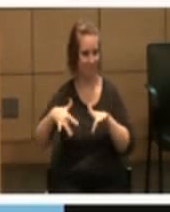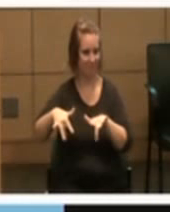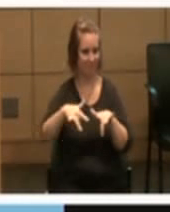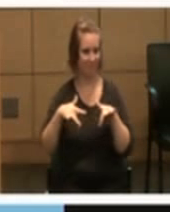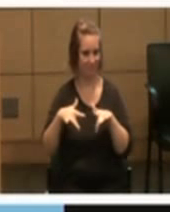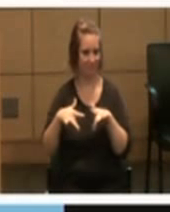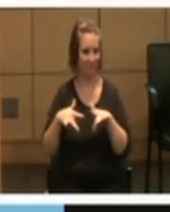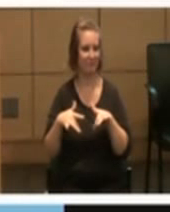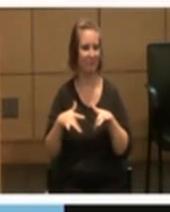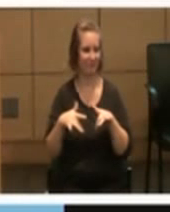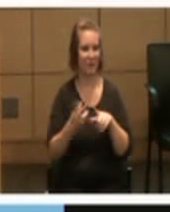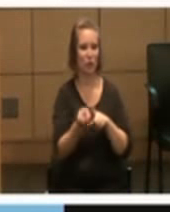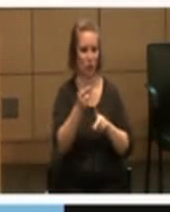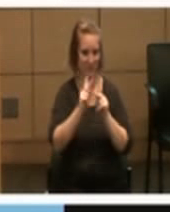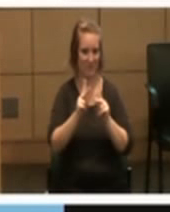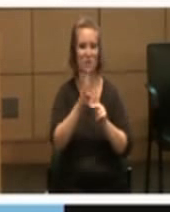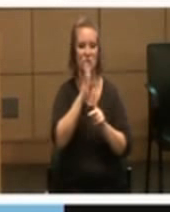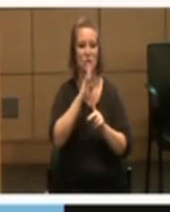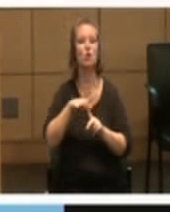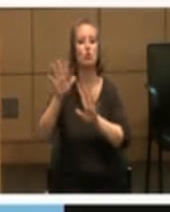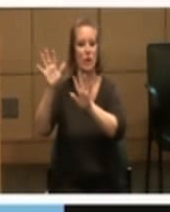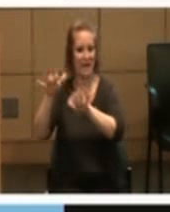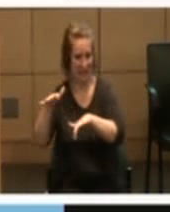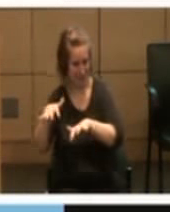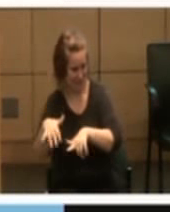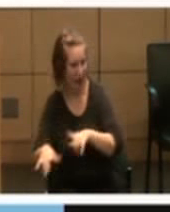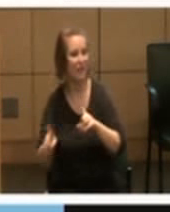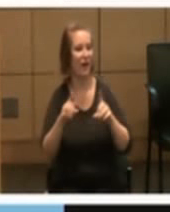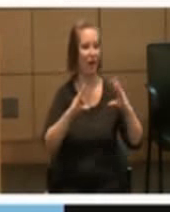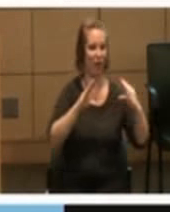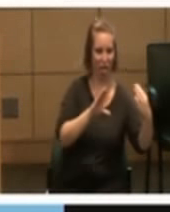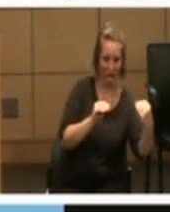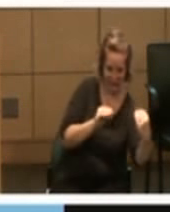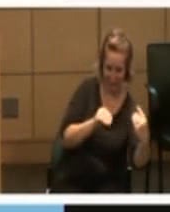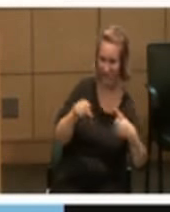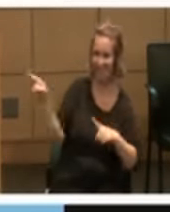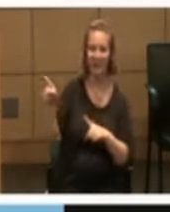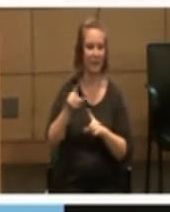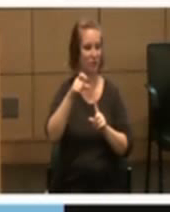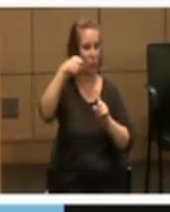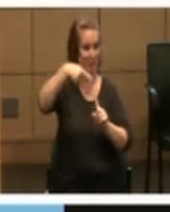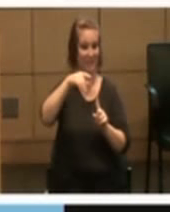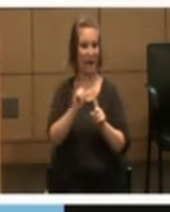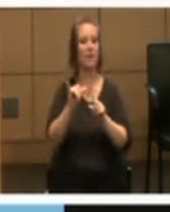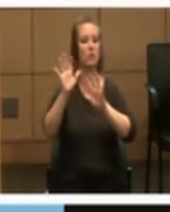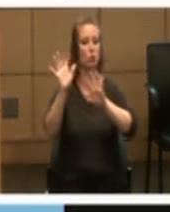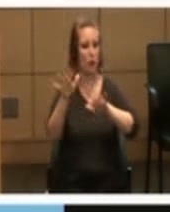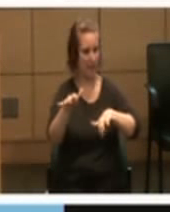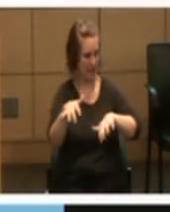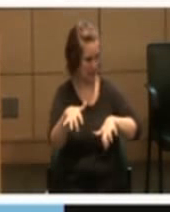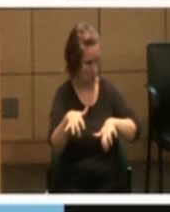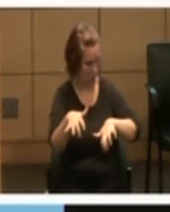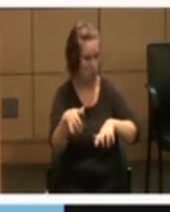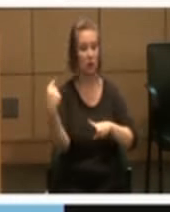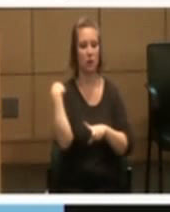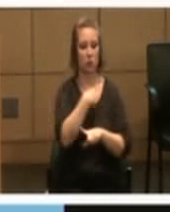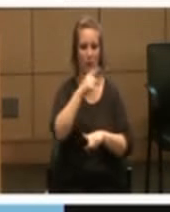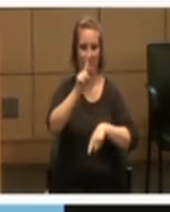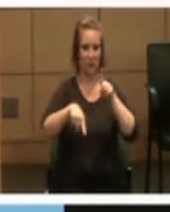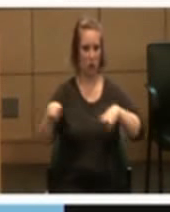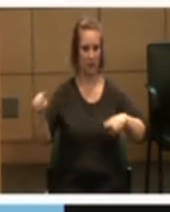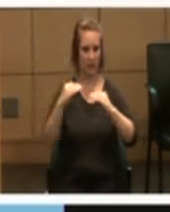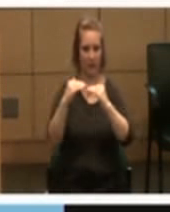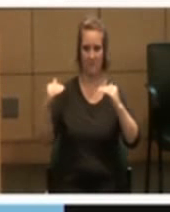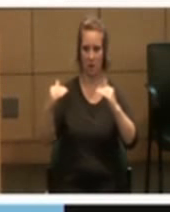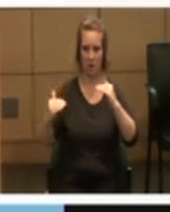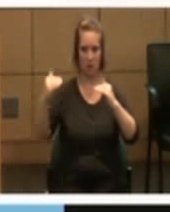he just did the rain came down and a little bit of that. So the stimulus was "the rain came down," and so we're varying the level of the masker and